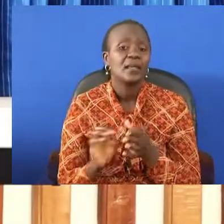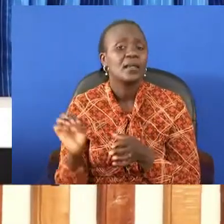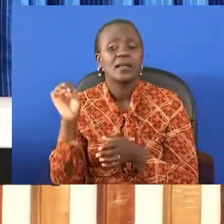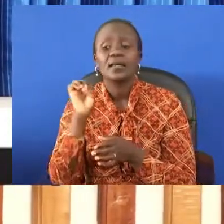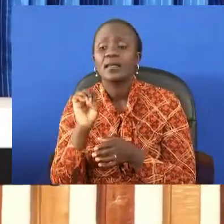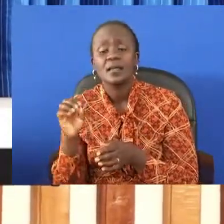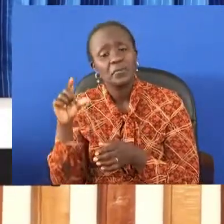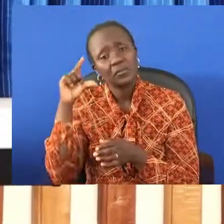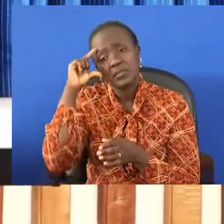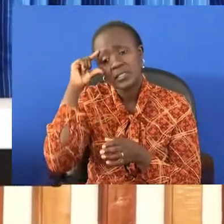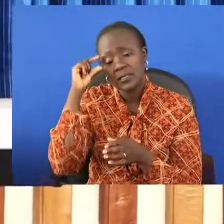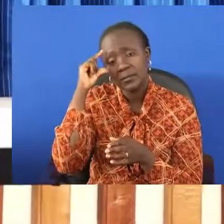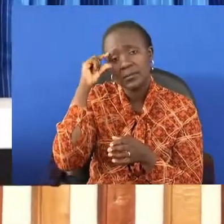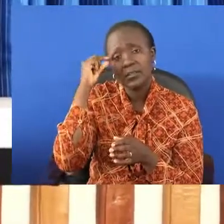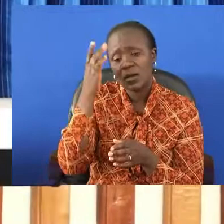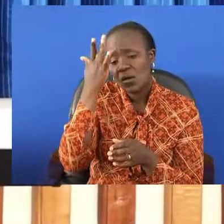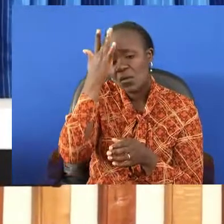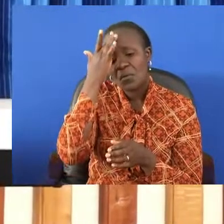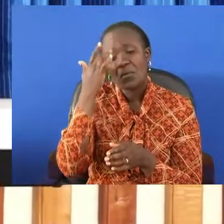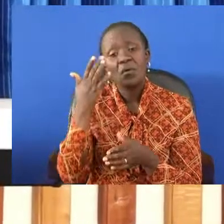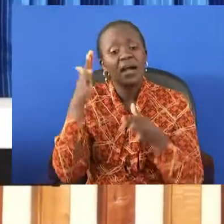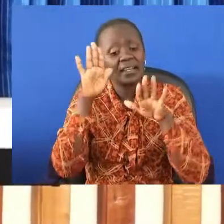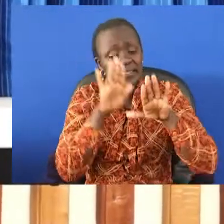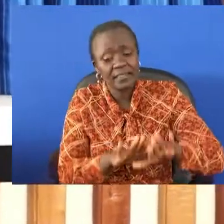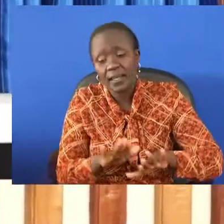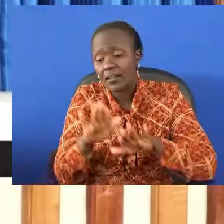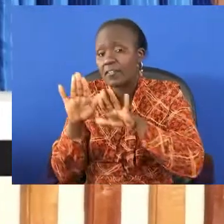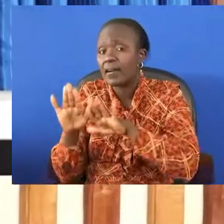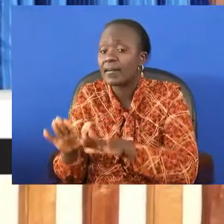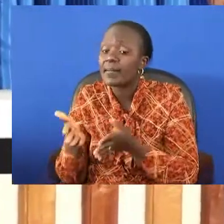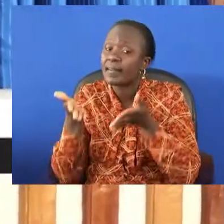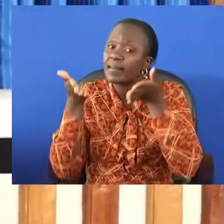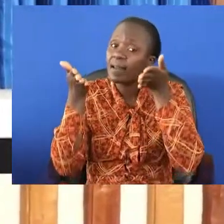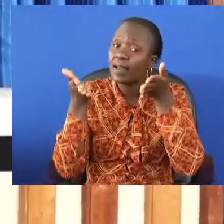Ewe Musa, bona tunateseka.